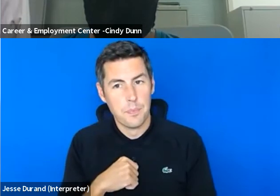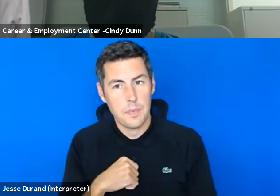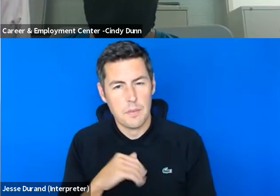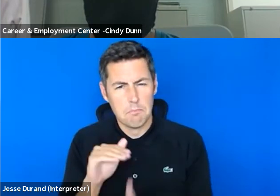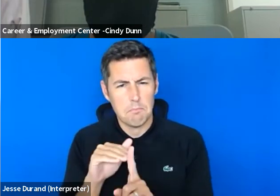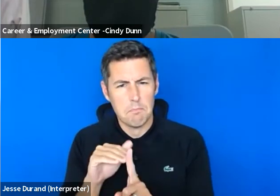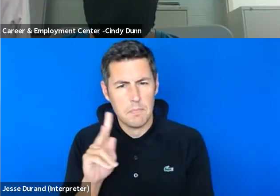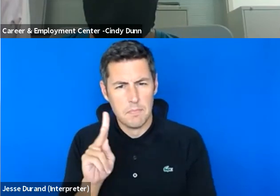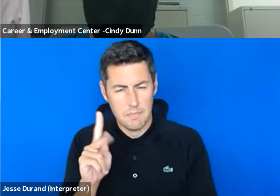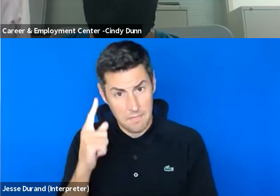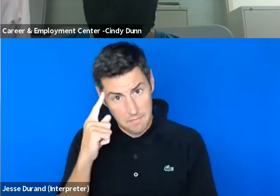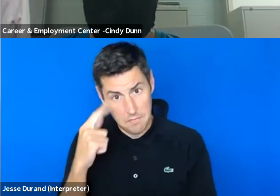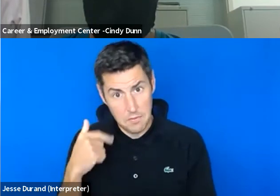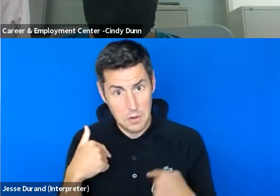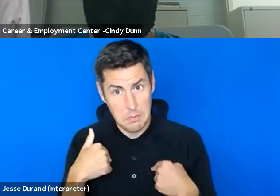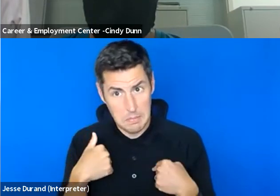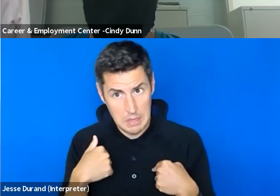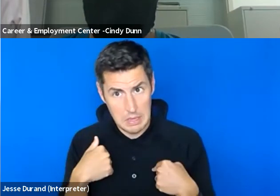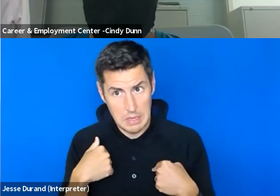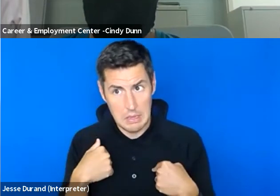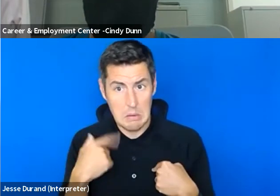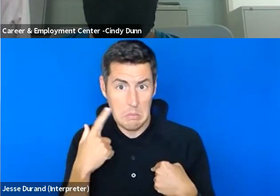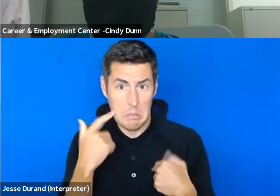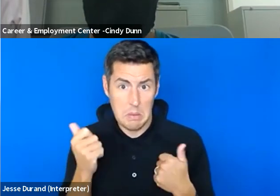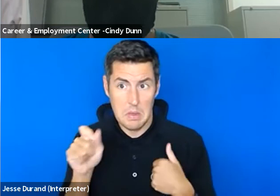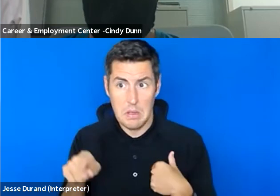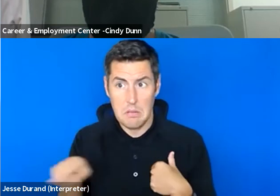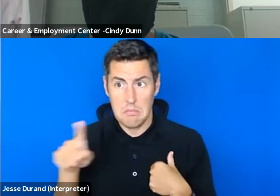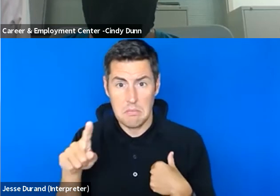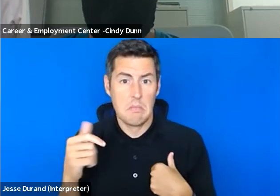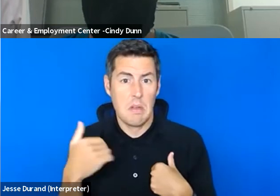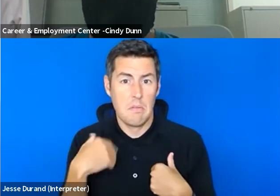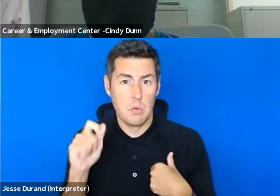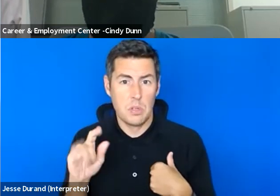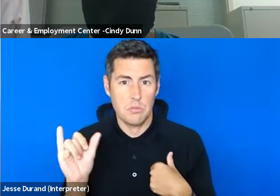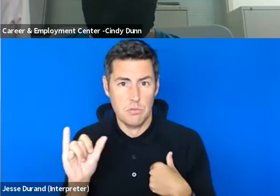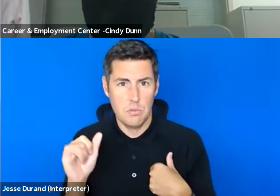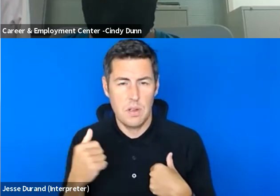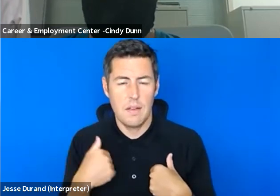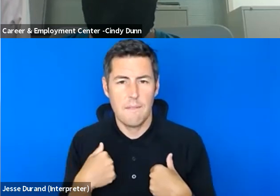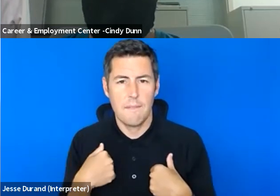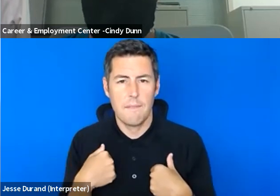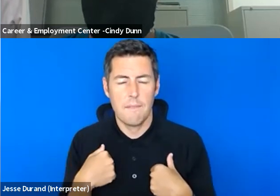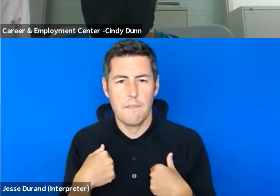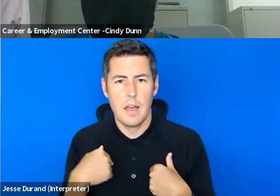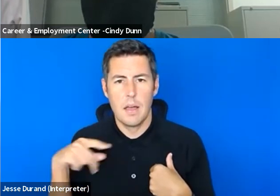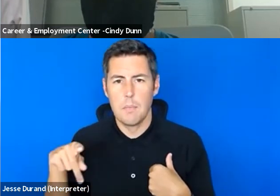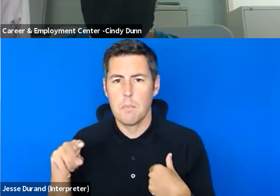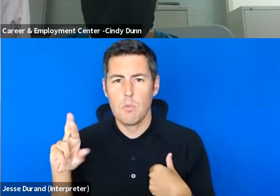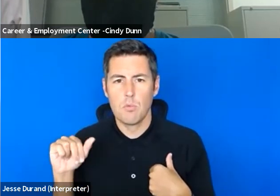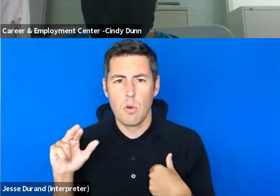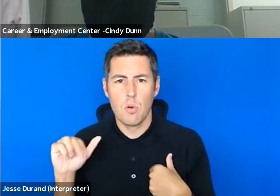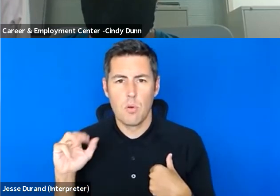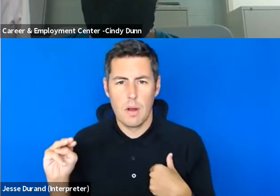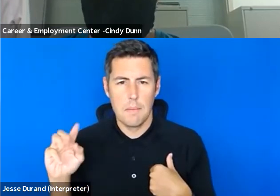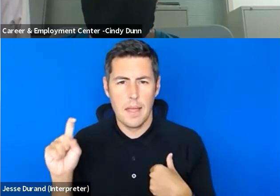Just for me, and for others, if I am a program X and I feel